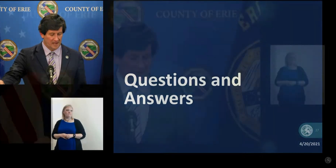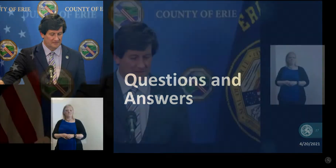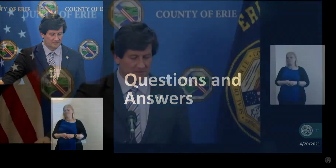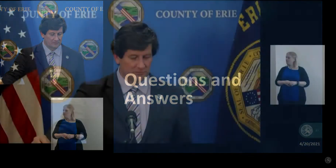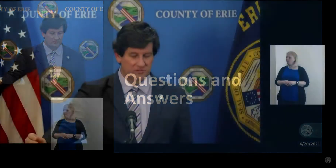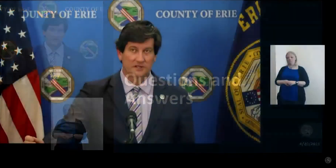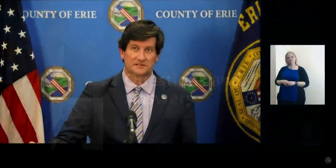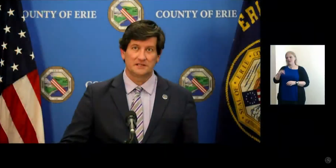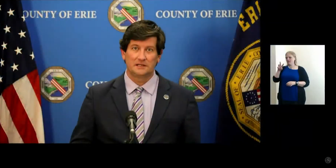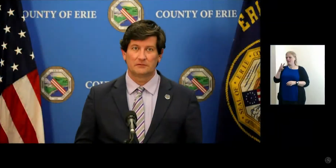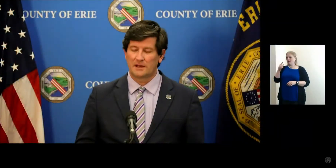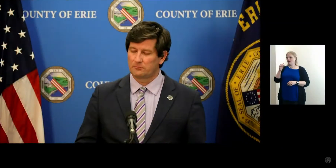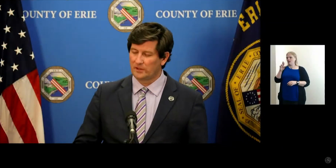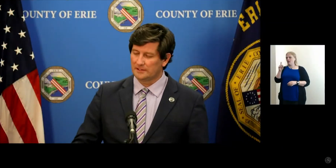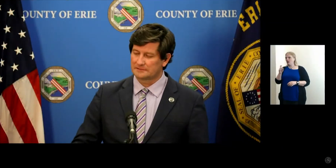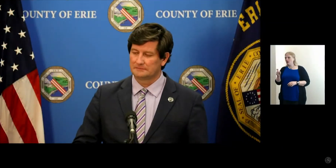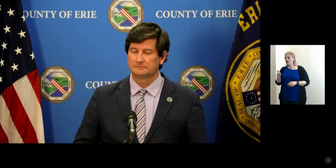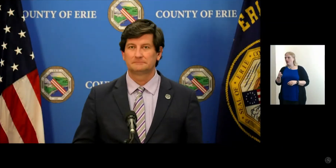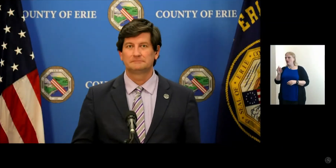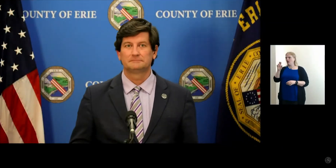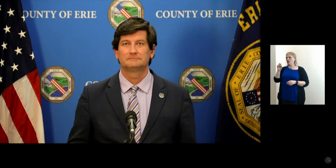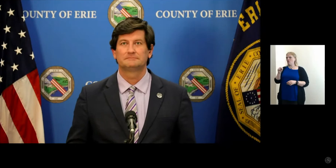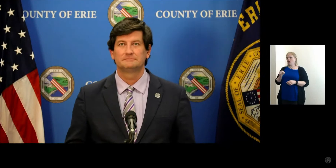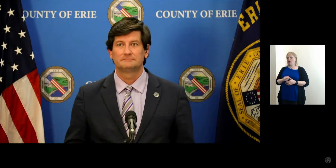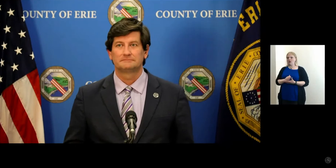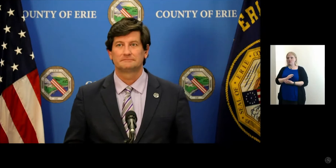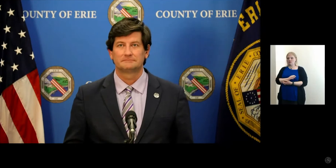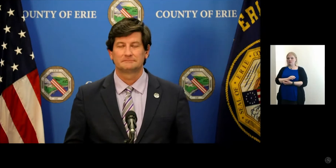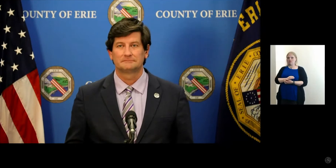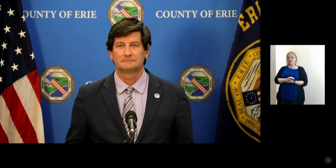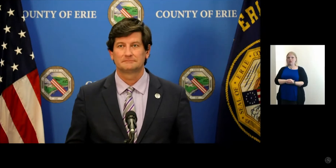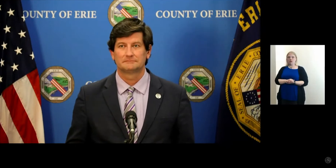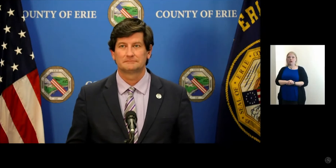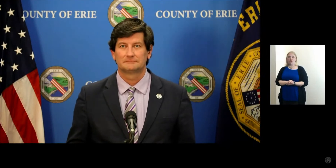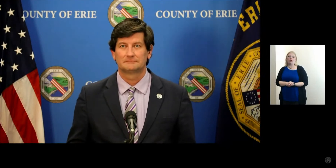If not, WGRZ, Ron Plants.